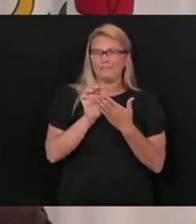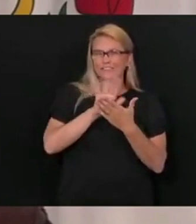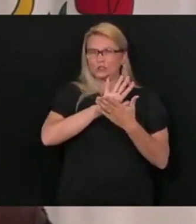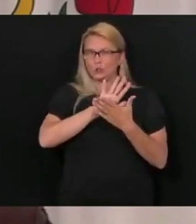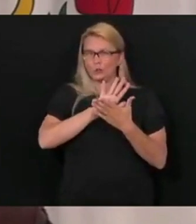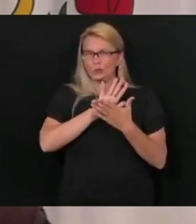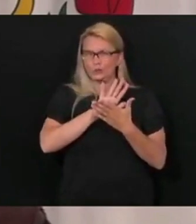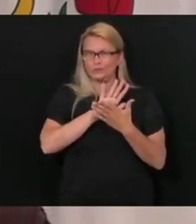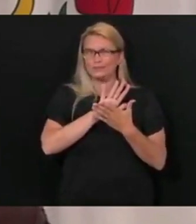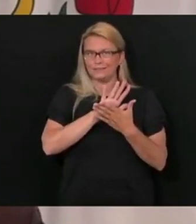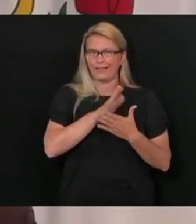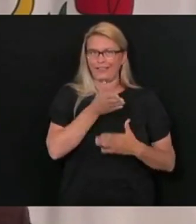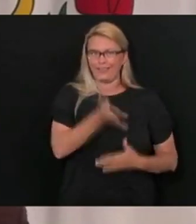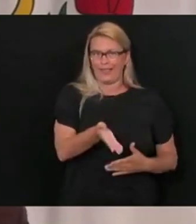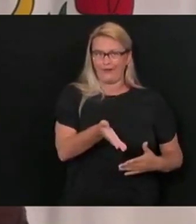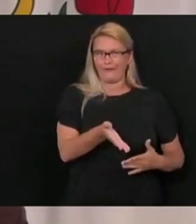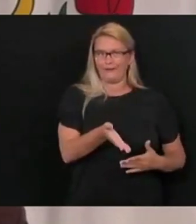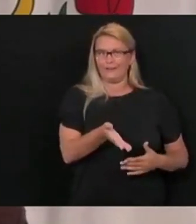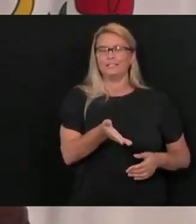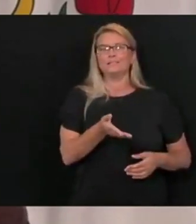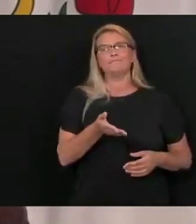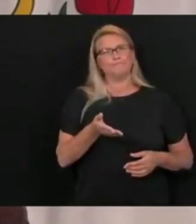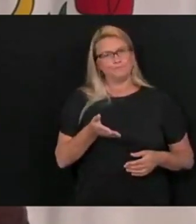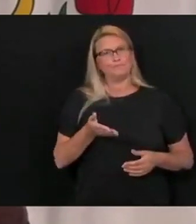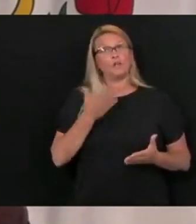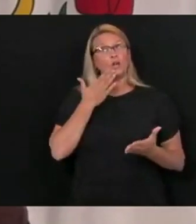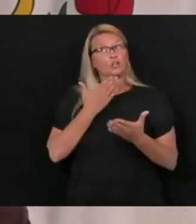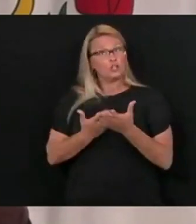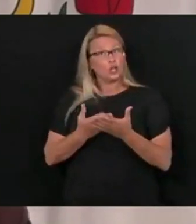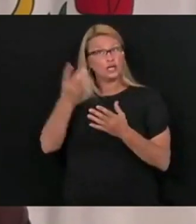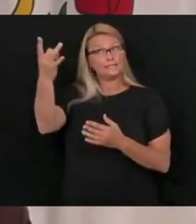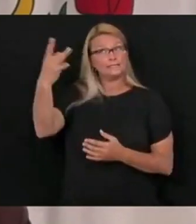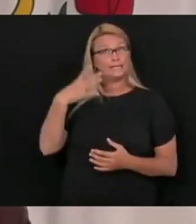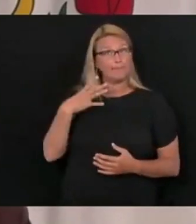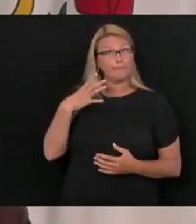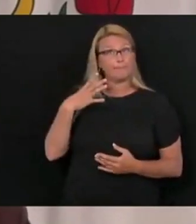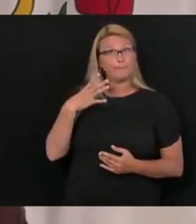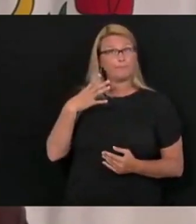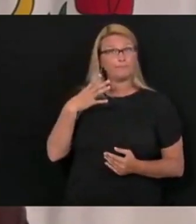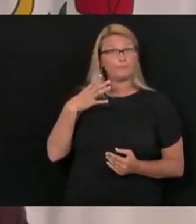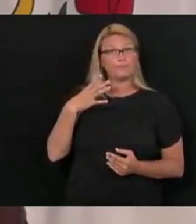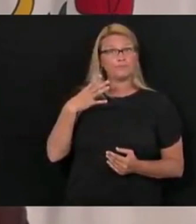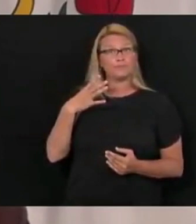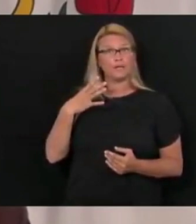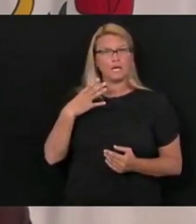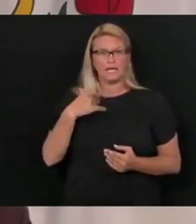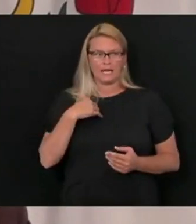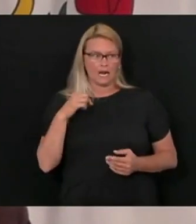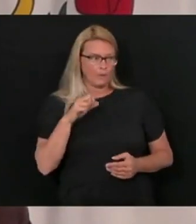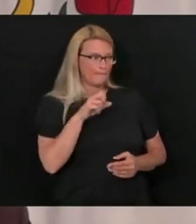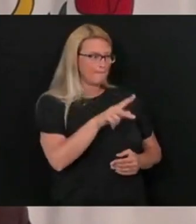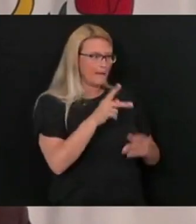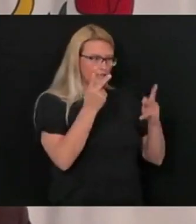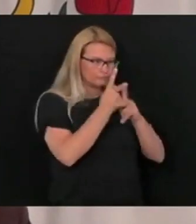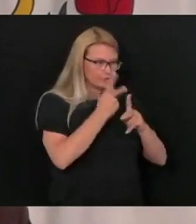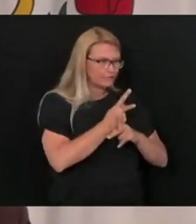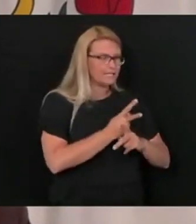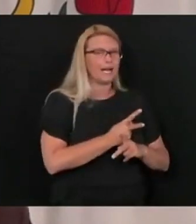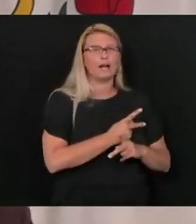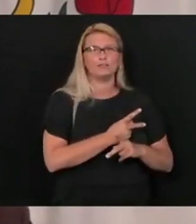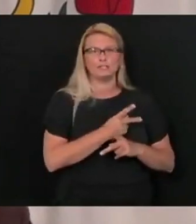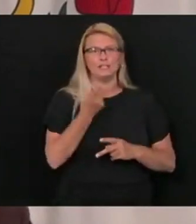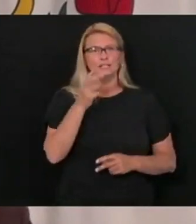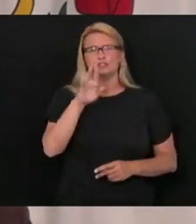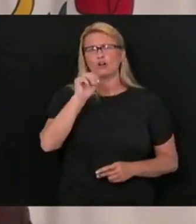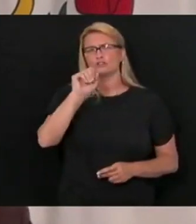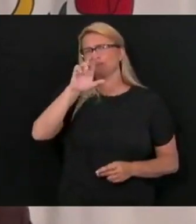level of bias. And so it was a good tip. And we went right back. We went right through the math. Dr.